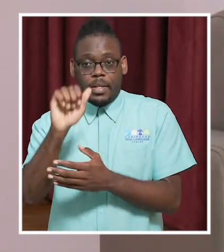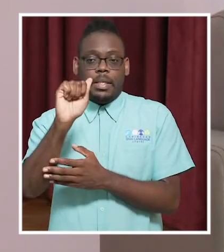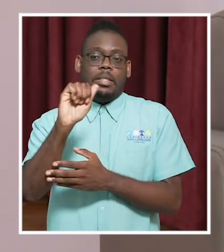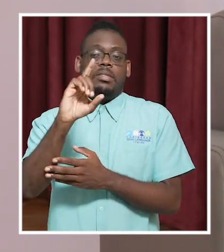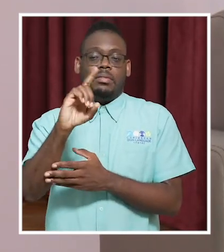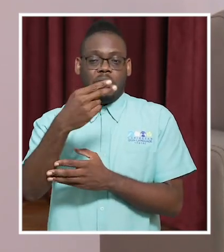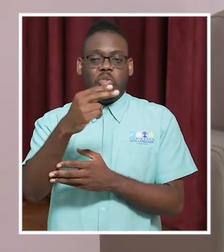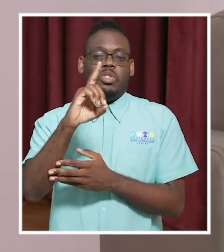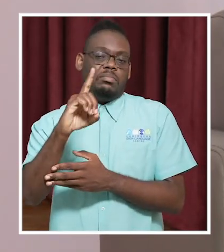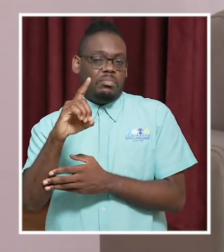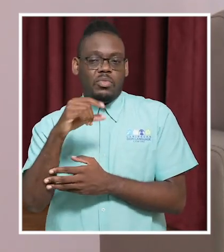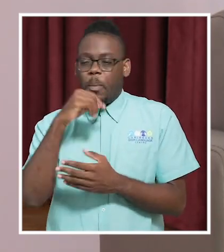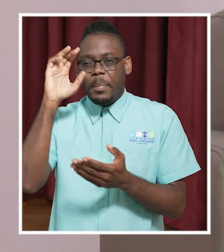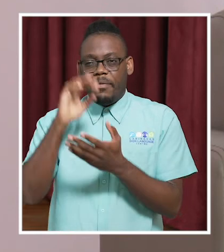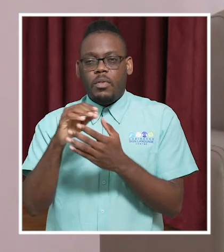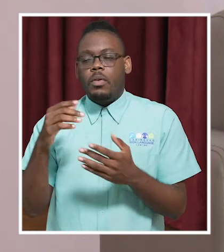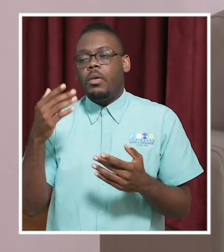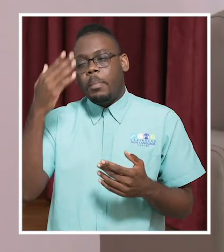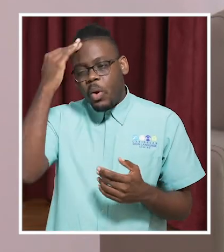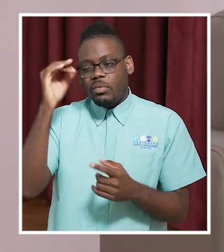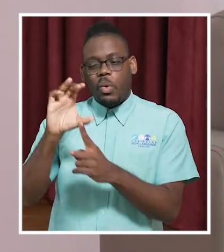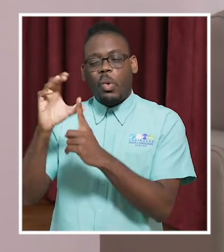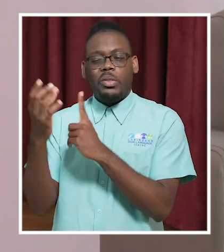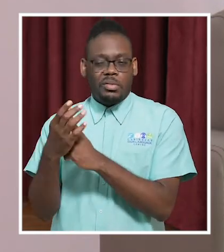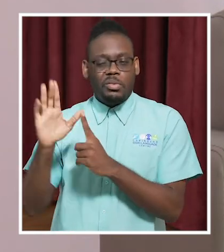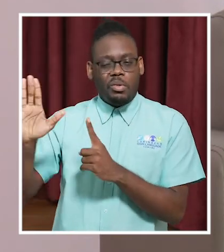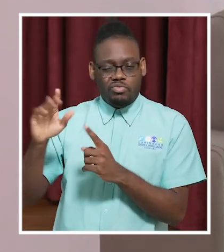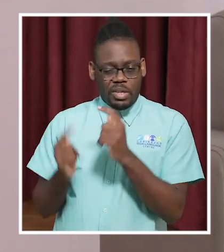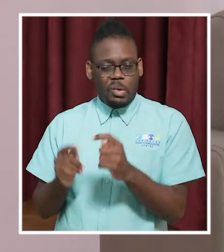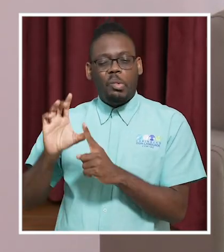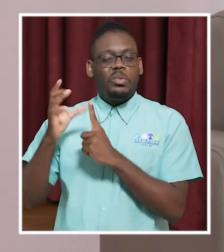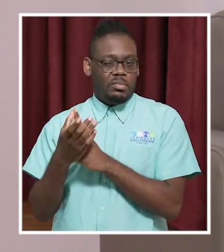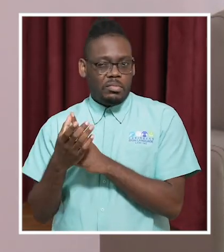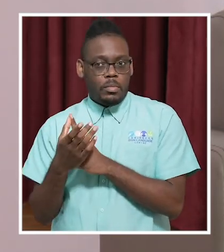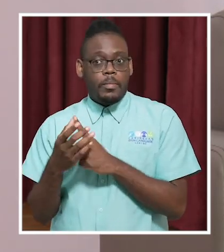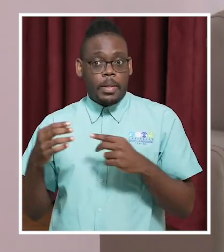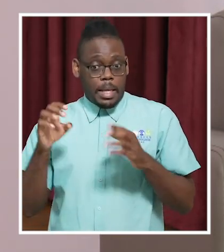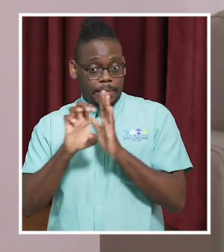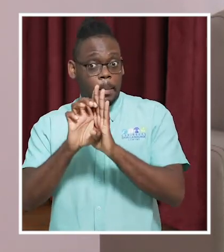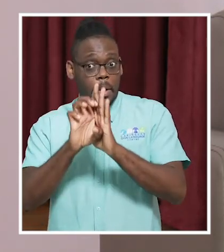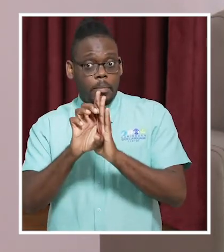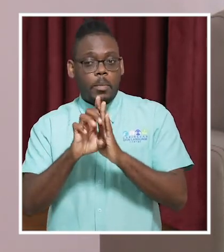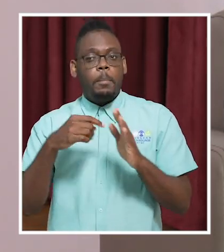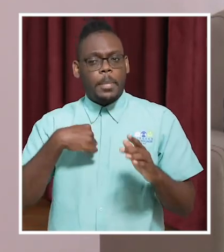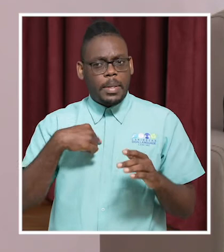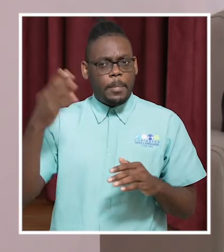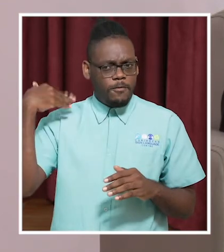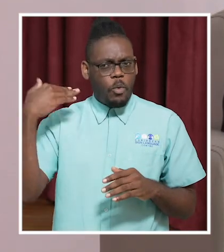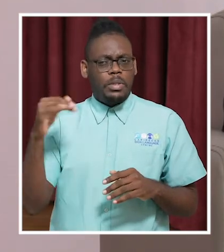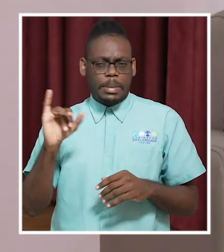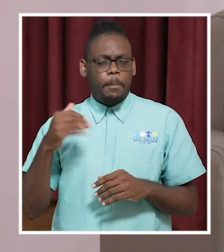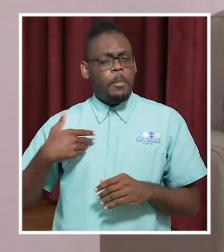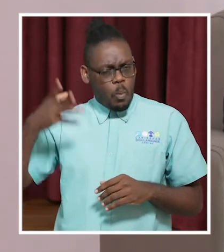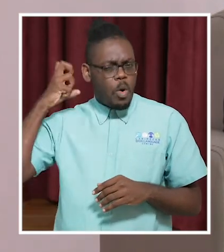my experience at that school. The teacher told the principal, I don't believe in it, and I'm not going to do anything about it. And the